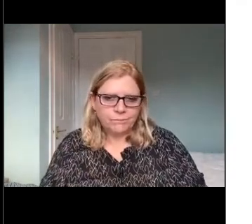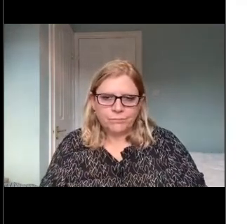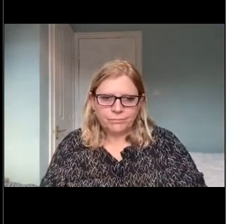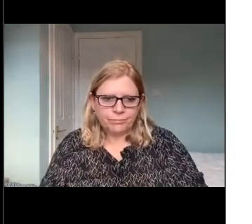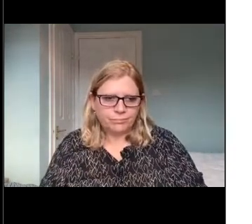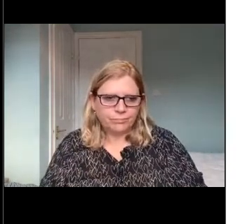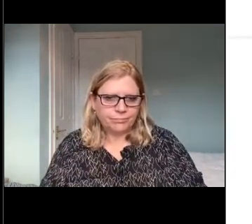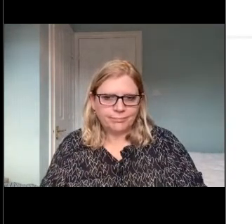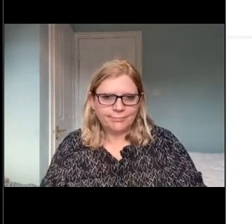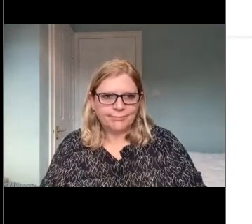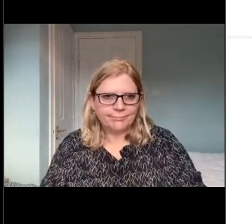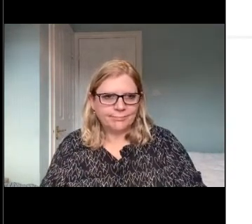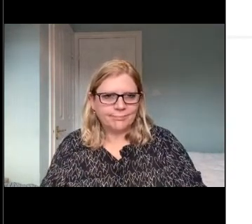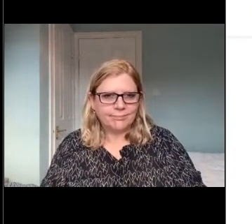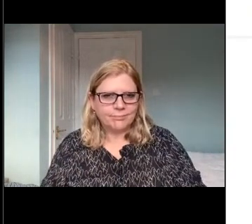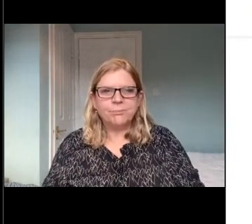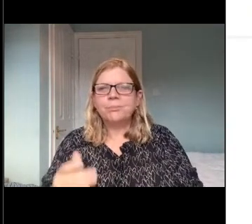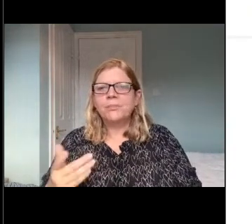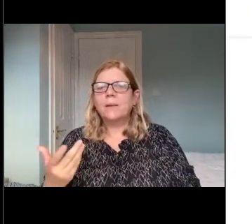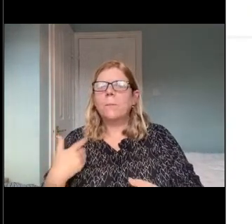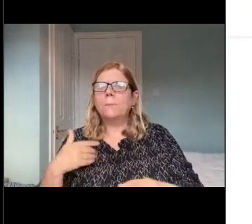next slide, please.